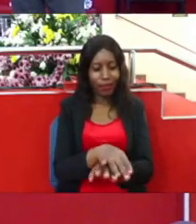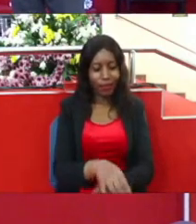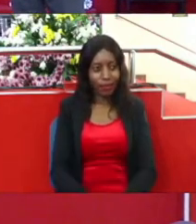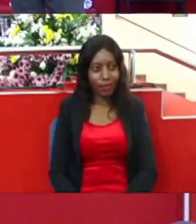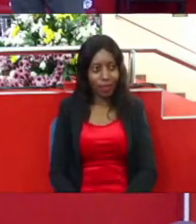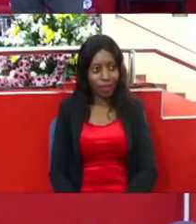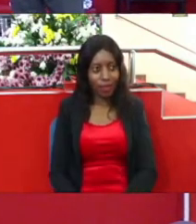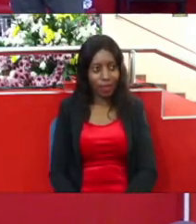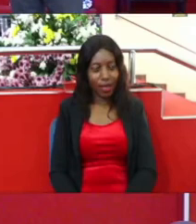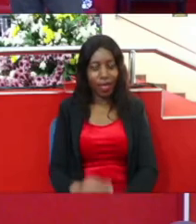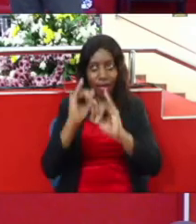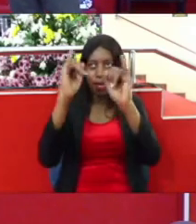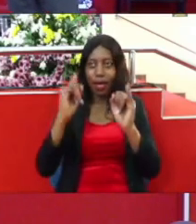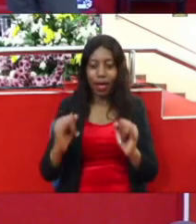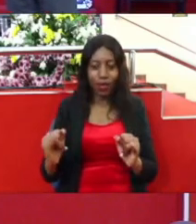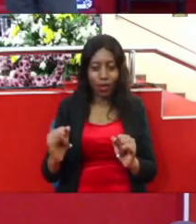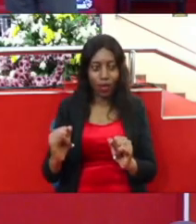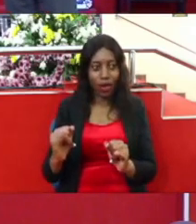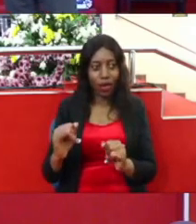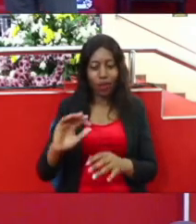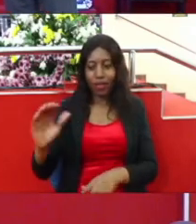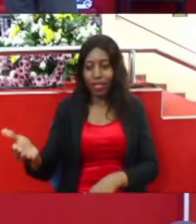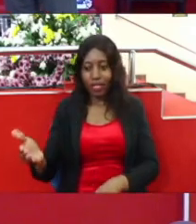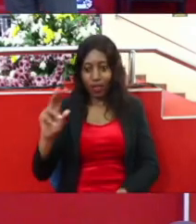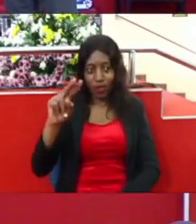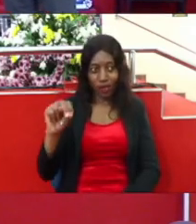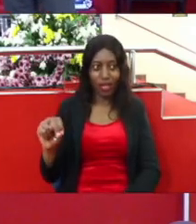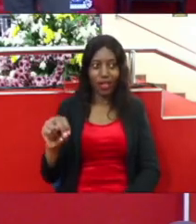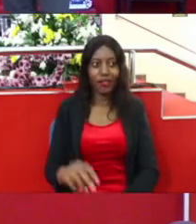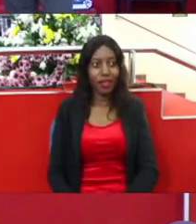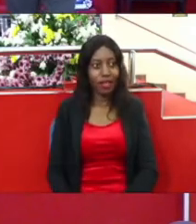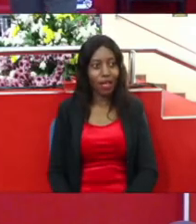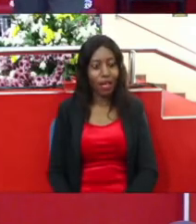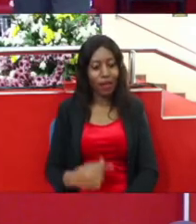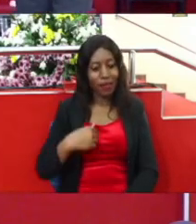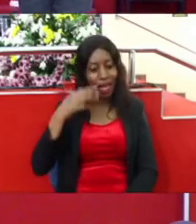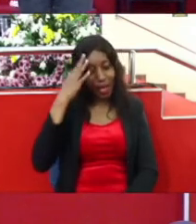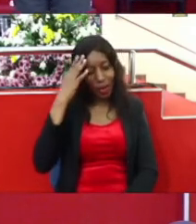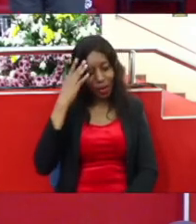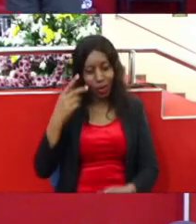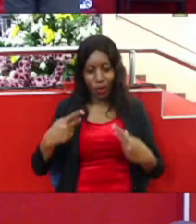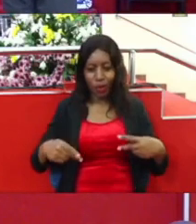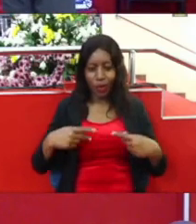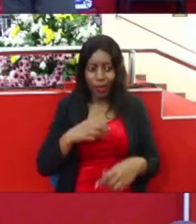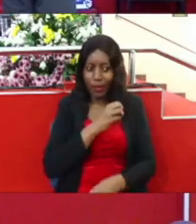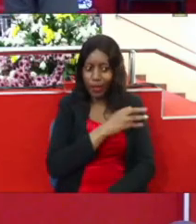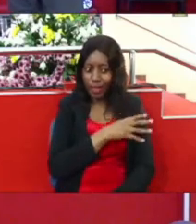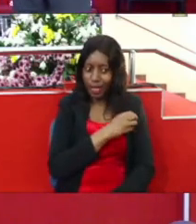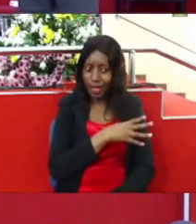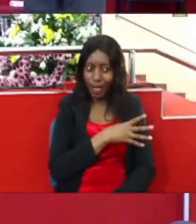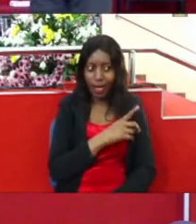of the Ninevites, Mungu wa Nineveh. Of course they must have been scared when Jonah came out, because 3 days in the belly of the fish, haikosi kwamba